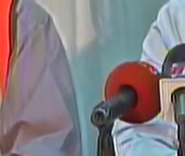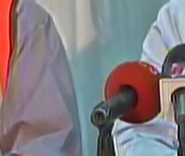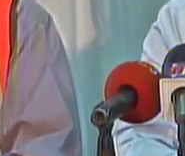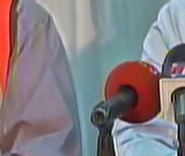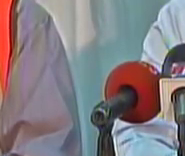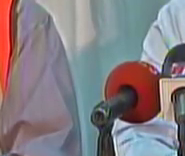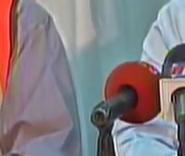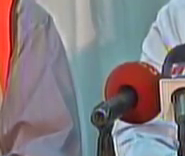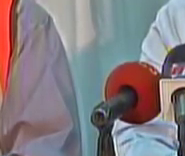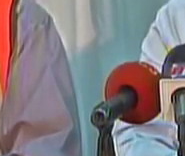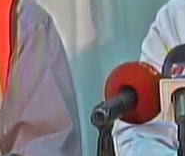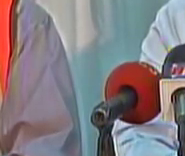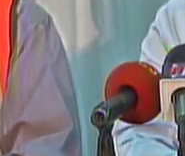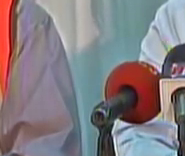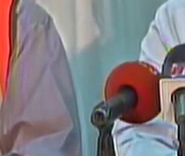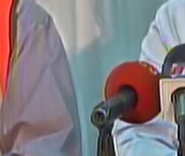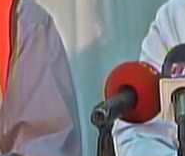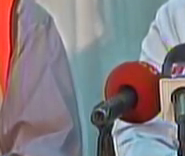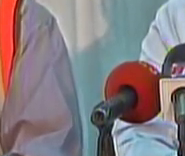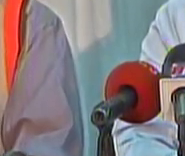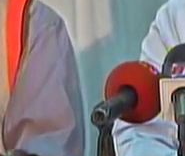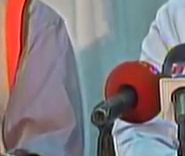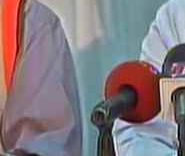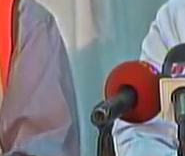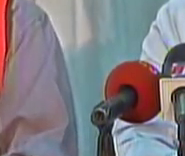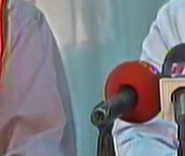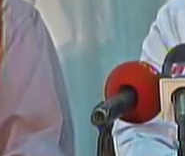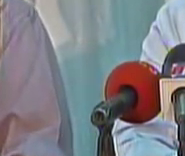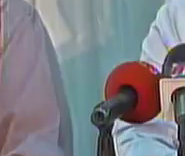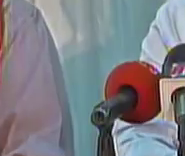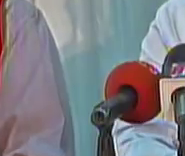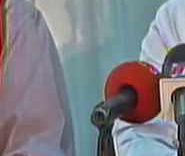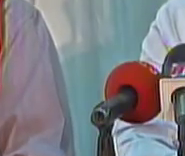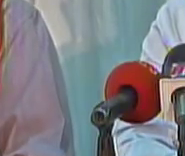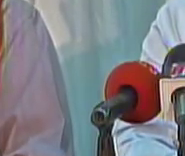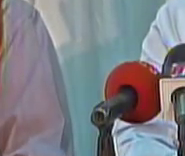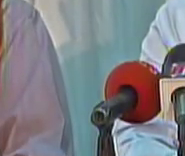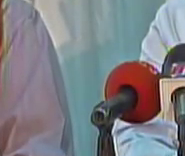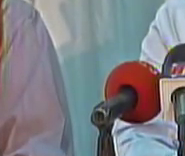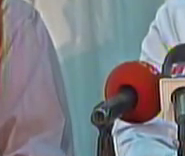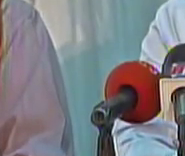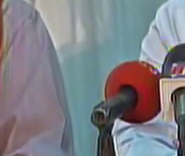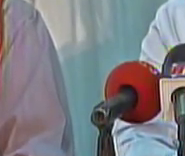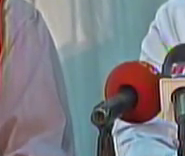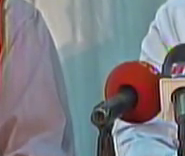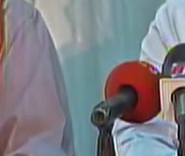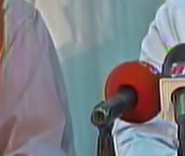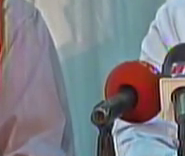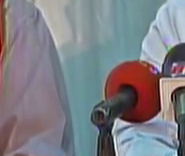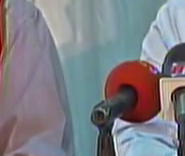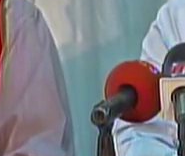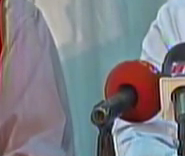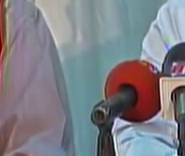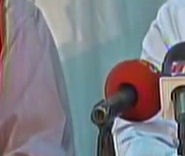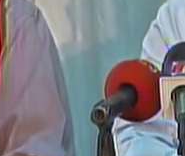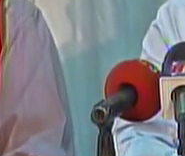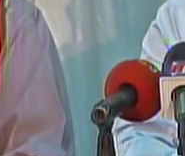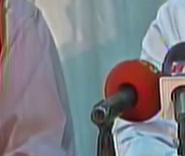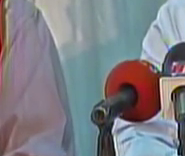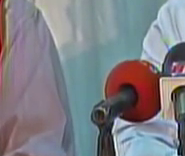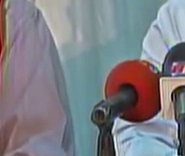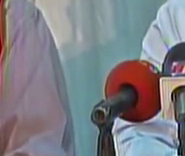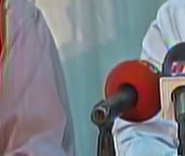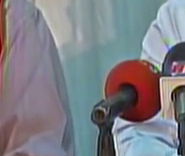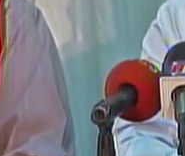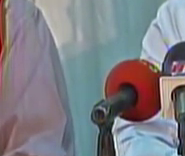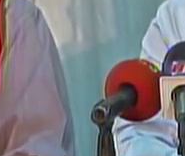Kelly Village, Madras Road, Greenvale, Oropoon, El Socorro North, and Las Lomas, and